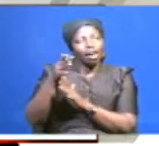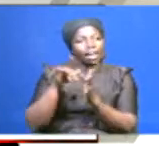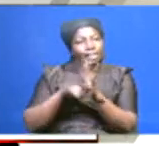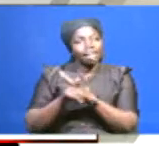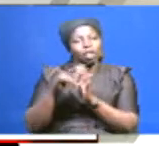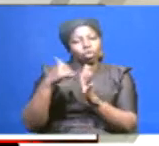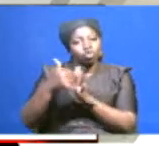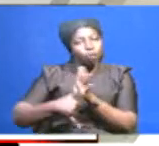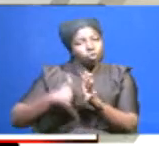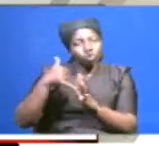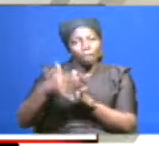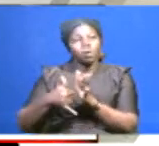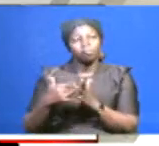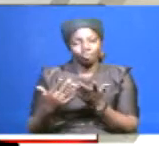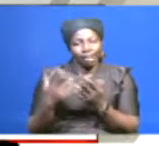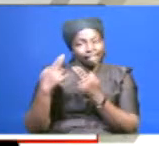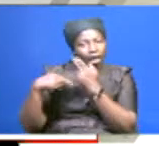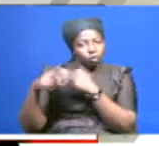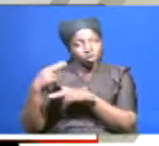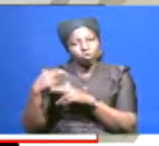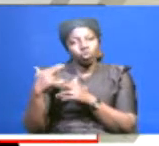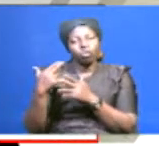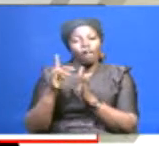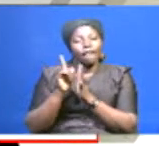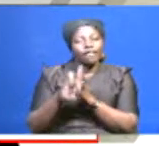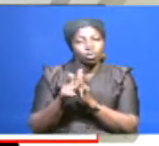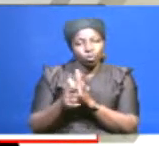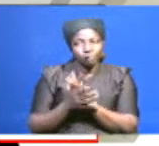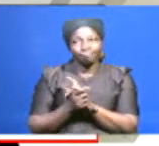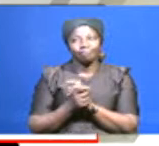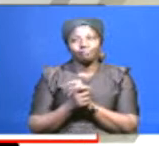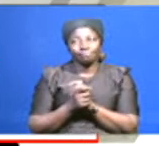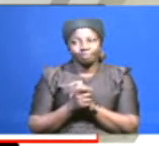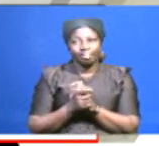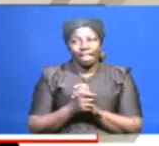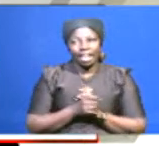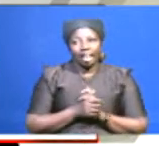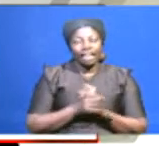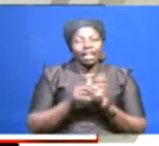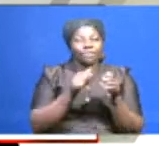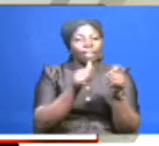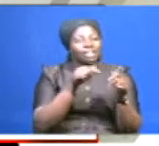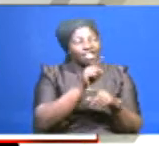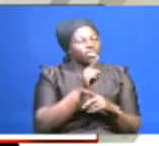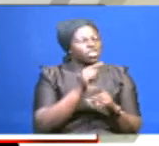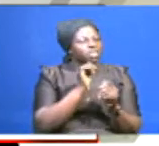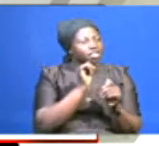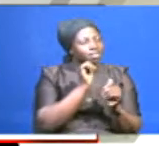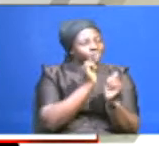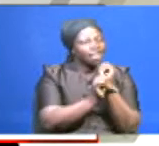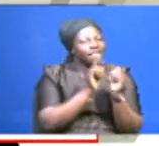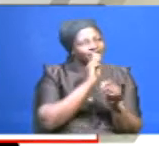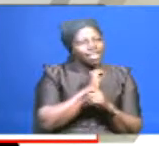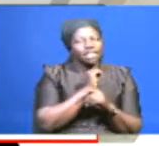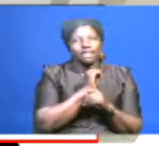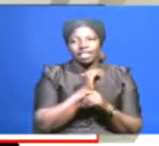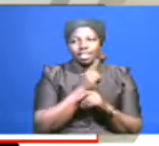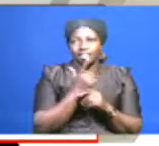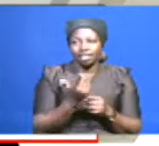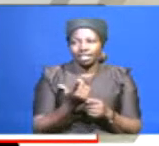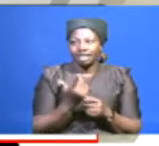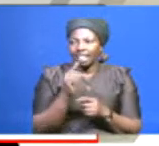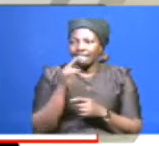iconic one. Yeah. Anyway, he was punished, and We didn't punish. Actually, he says it was